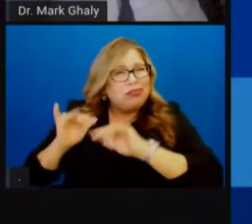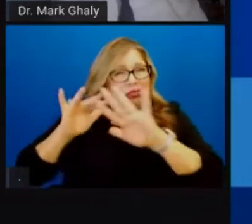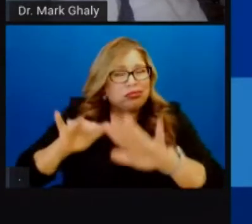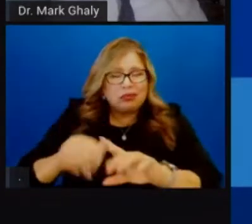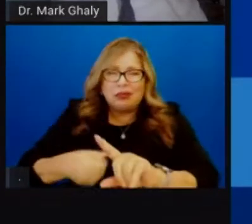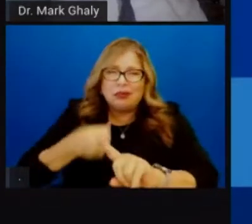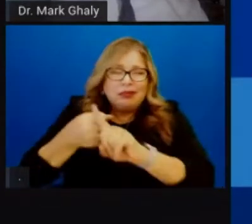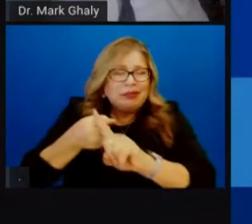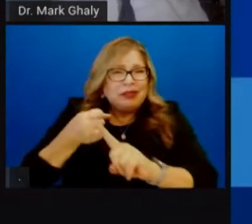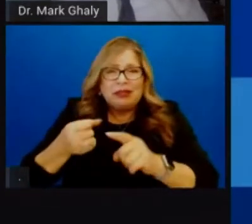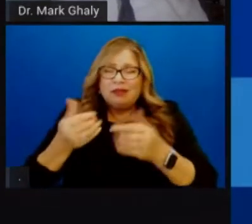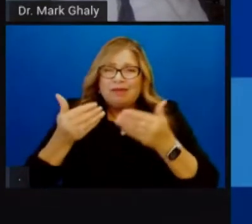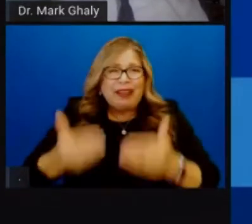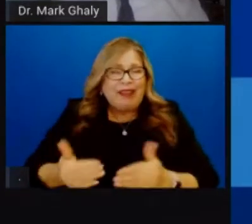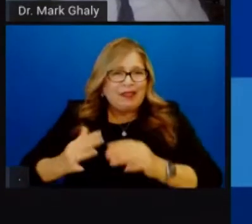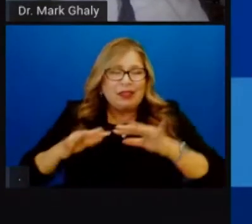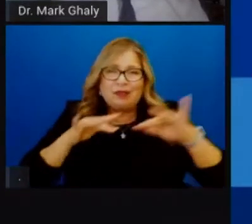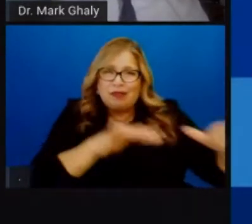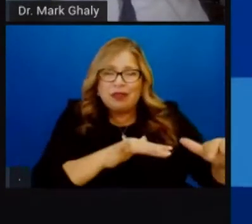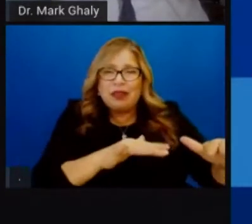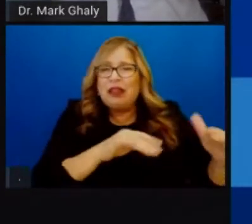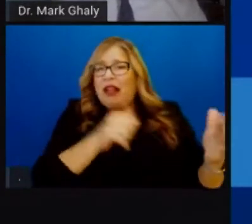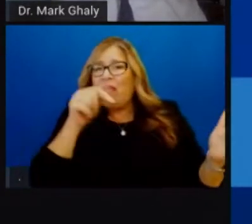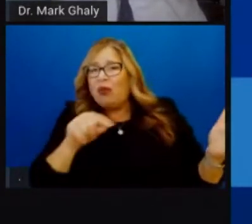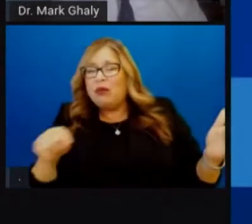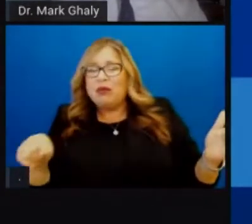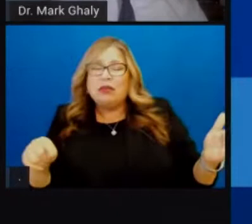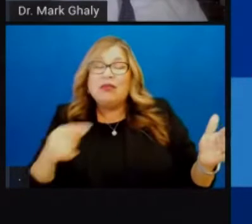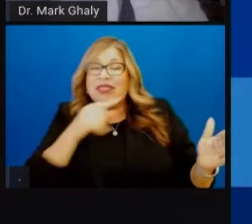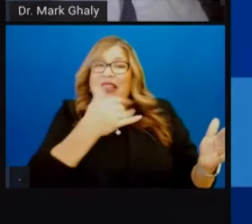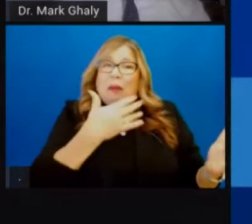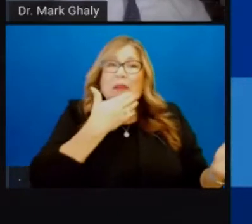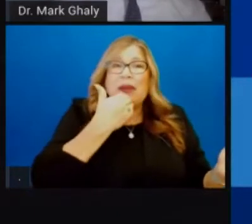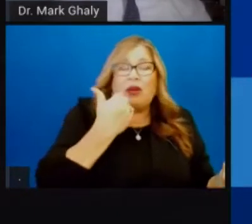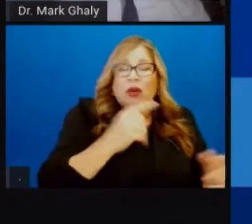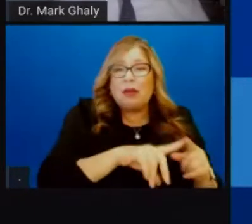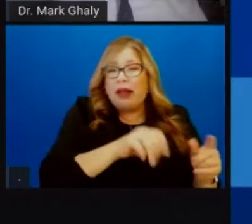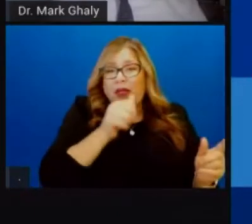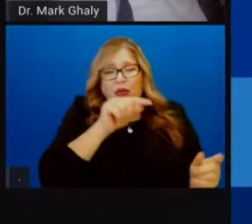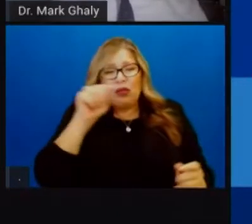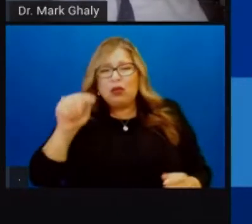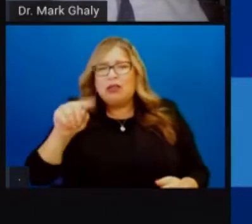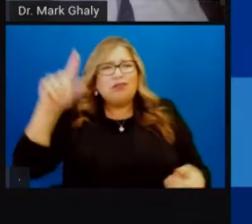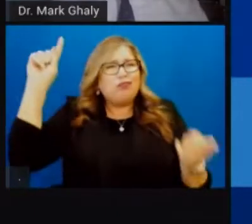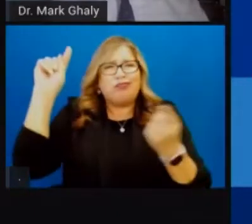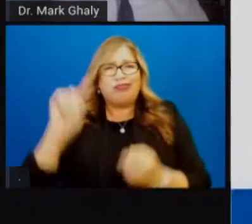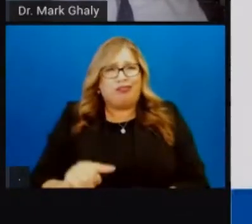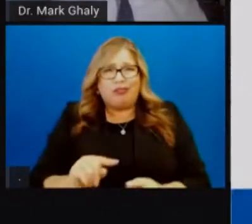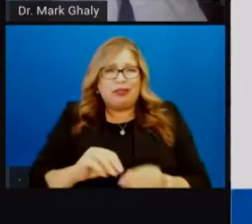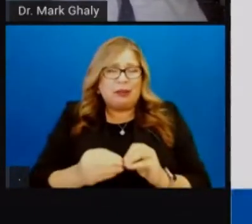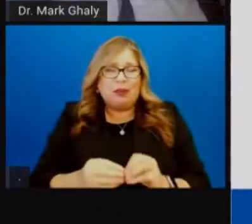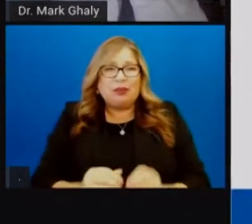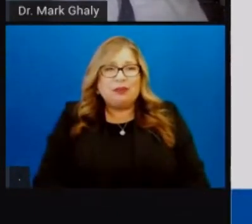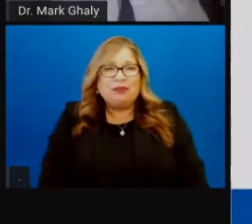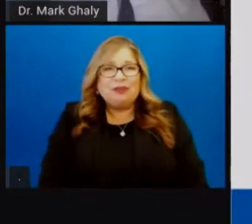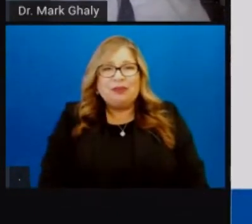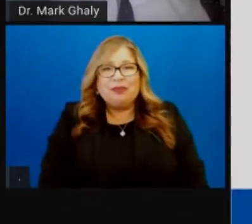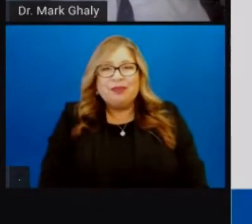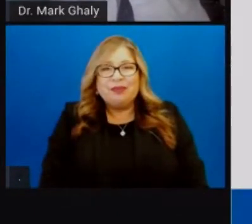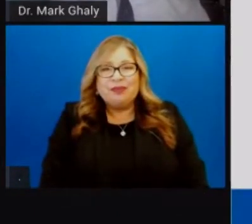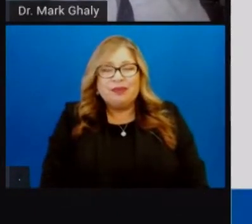impacted. Other places now a couple of weeks out since they had real significant impact. Next slide.